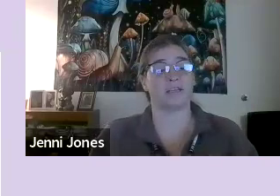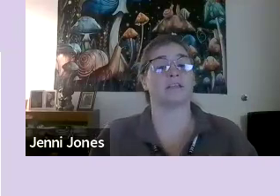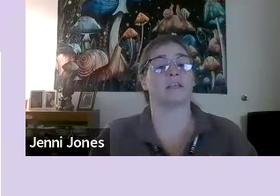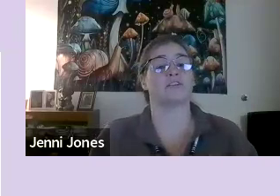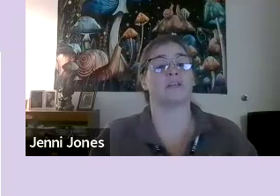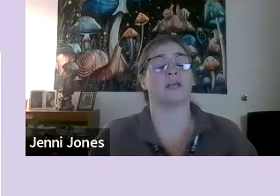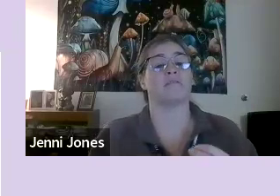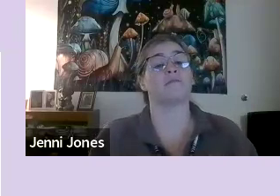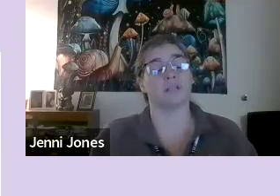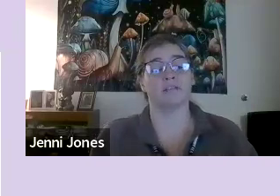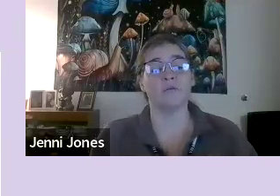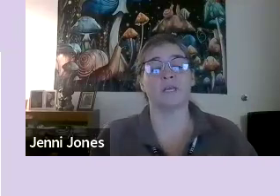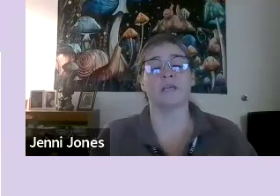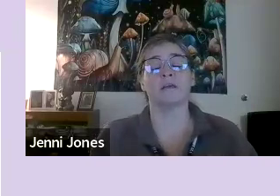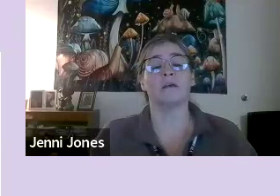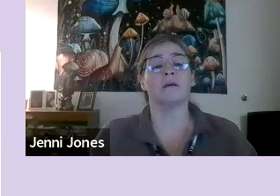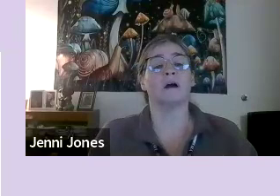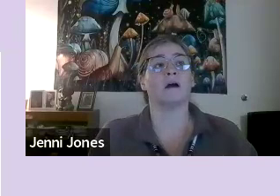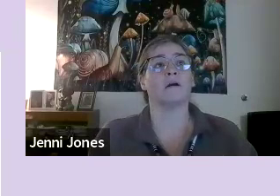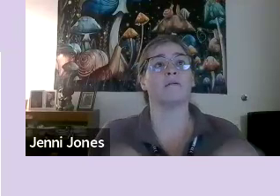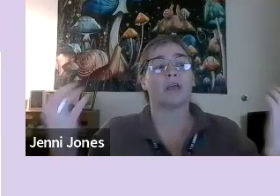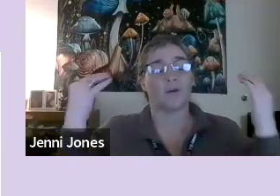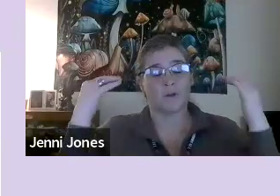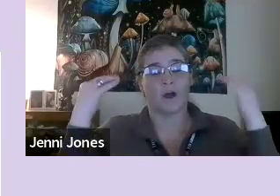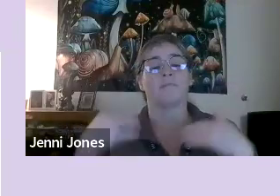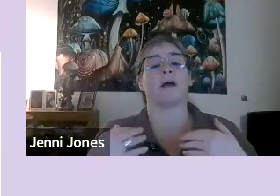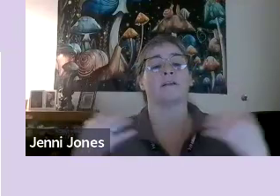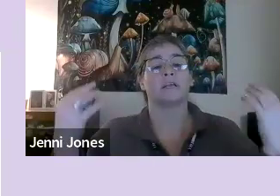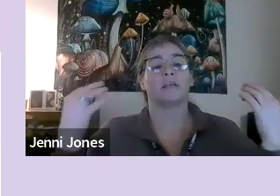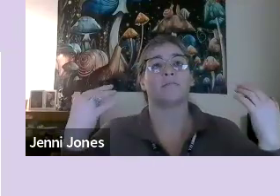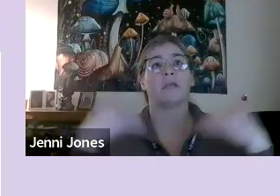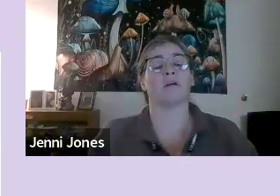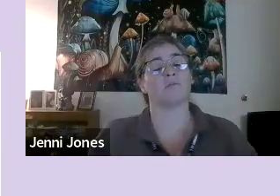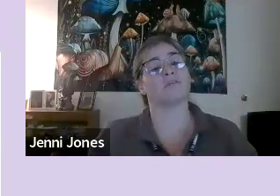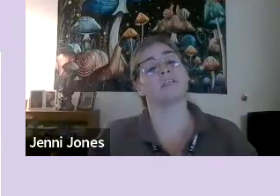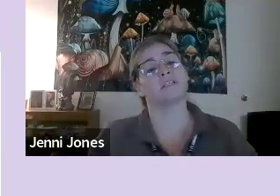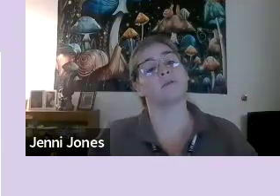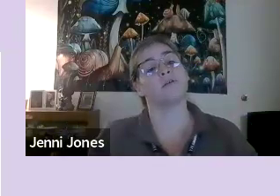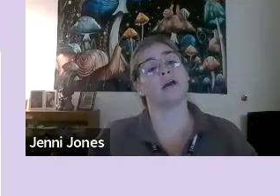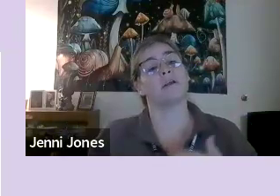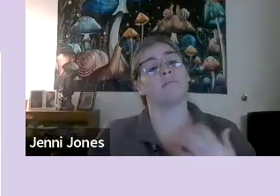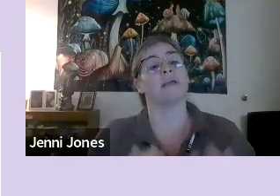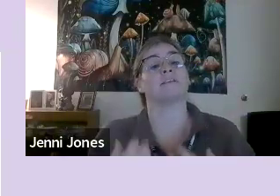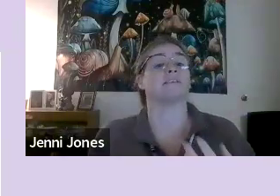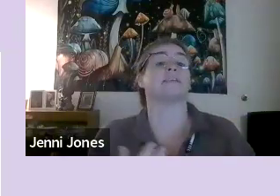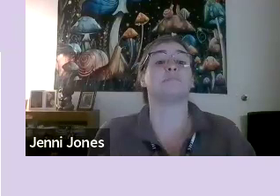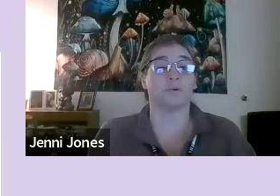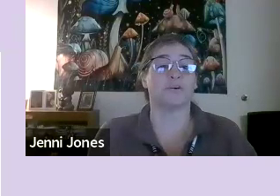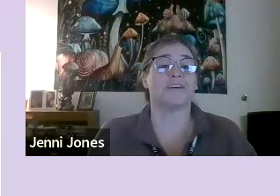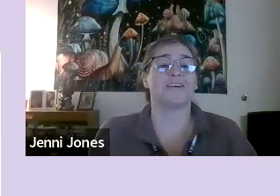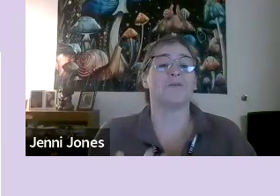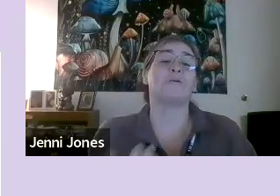issues with the isolation and feeling lonely, it would automatically make our immune system go down and make